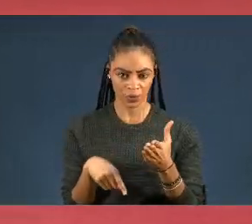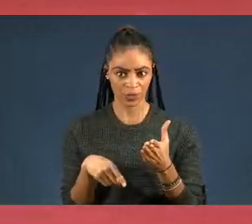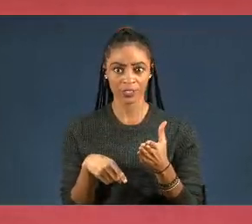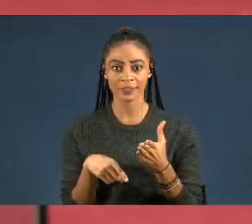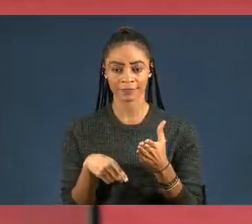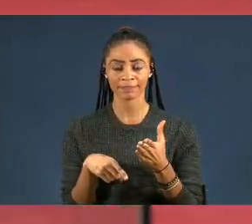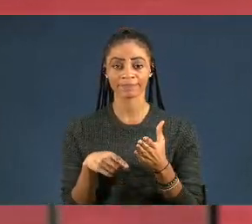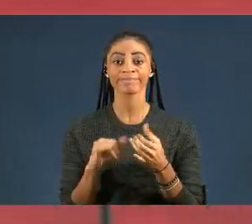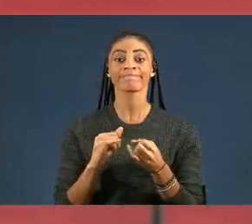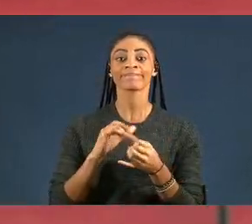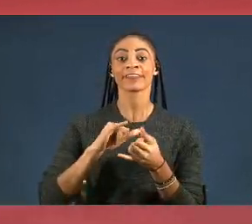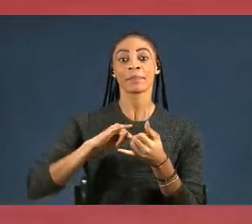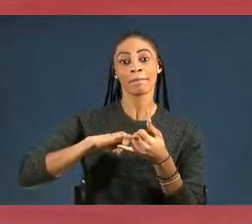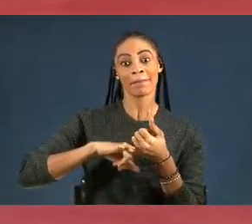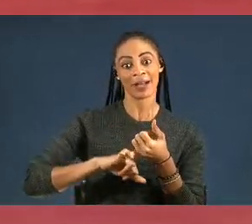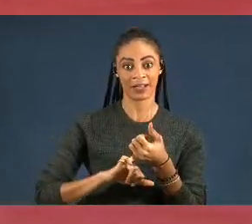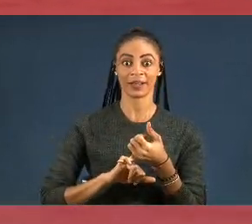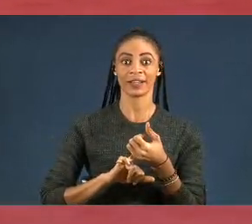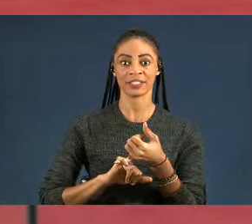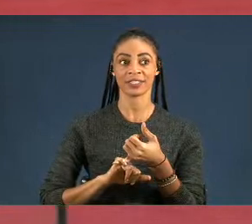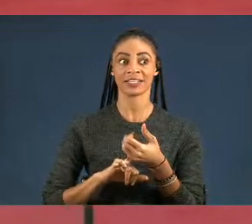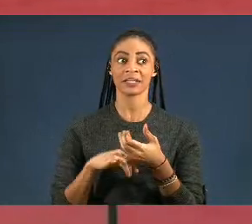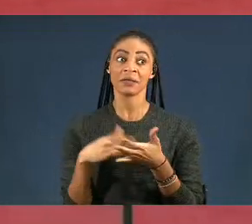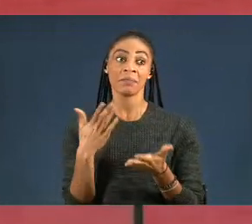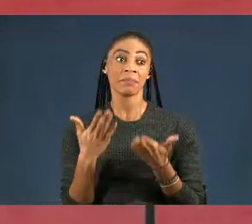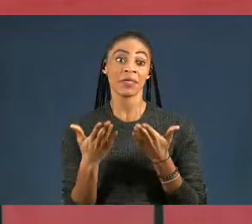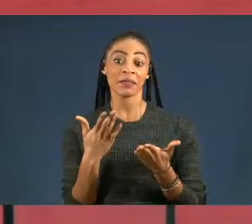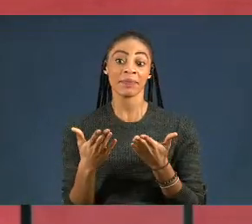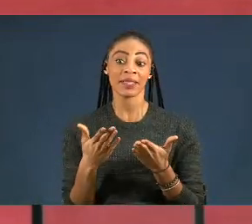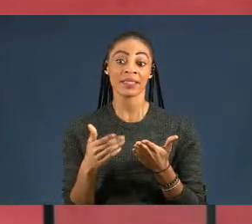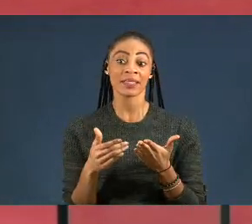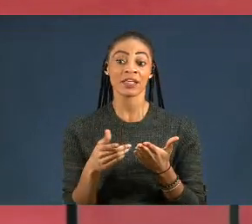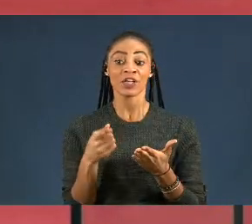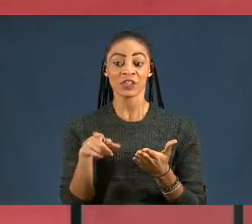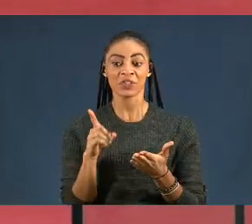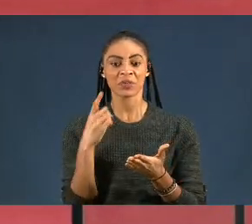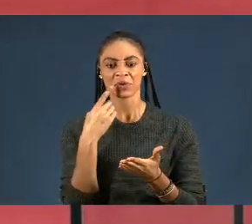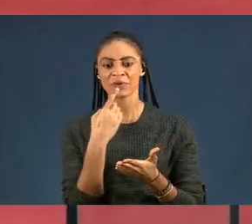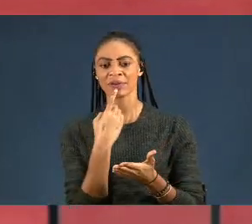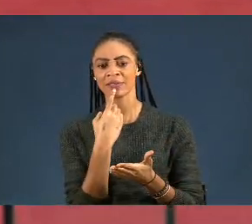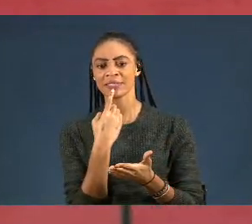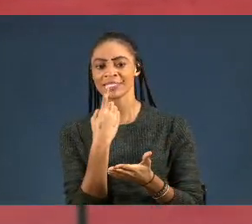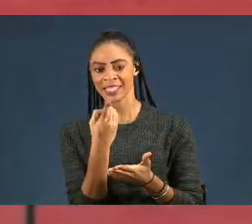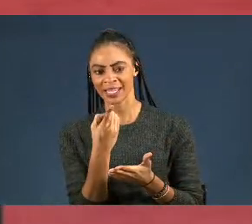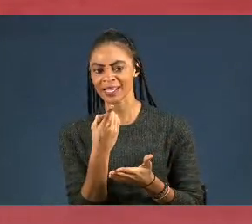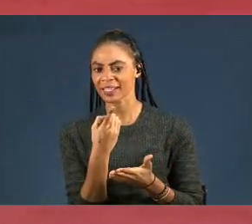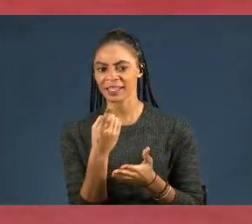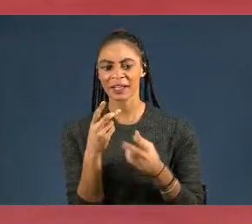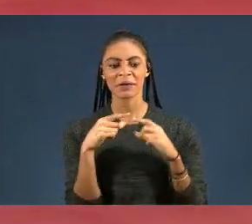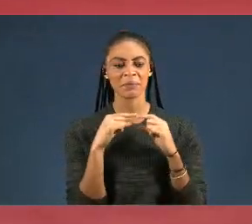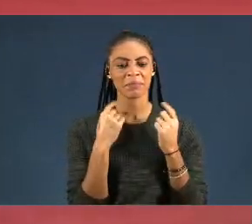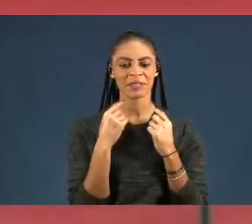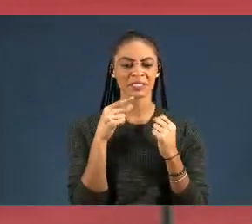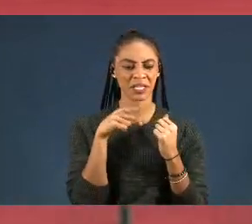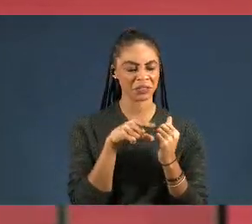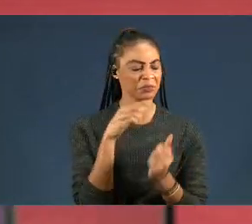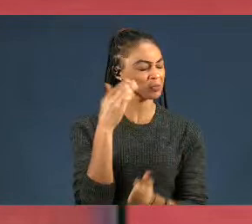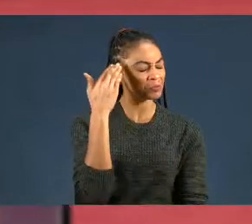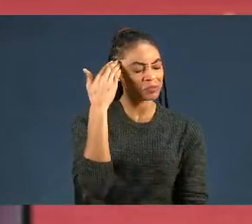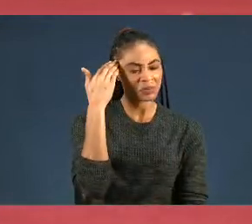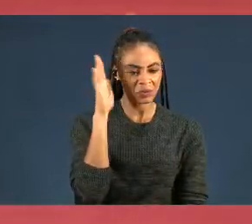know. This is not the person I married. Pastor, you don't know. This is not the